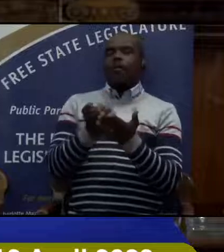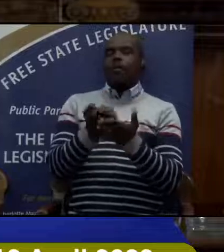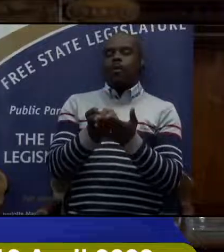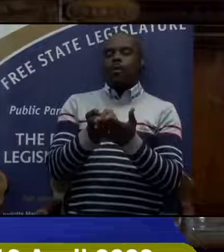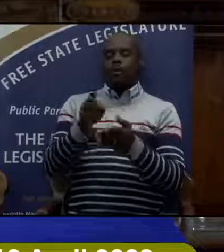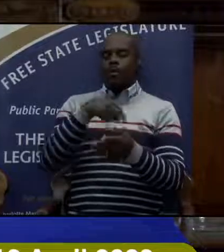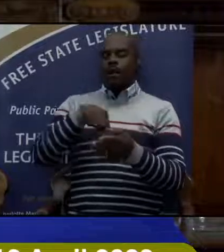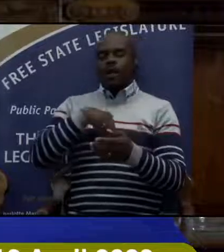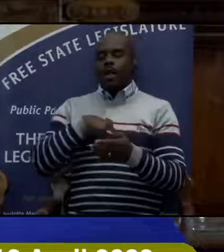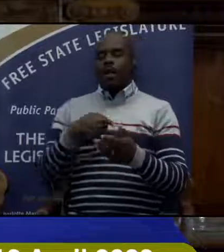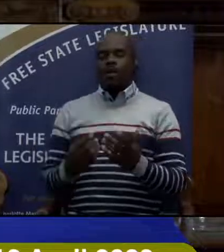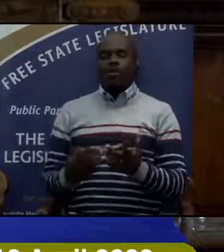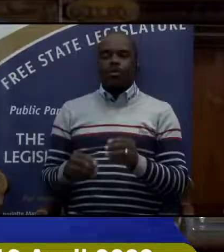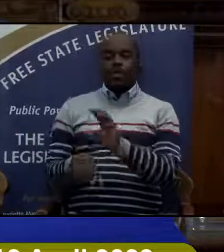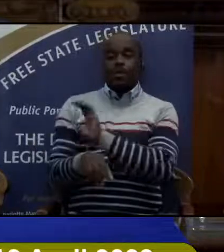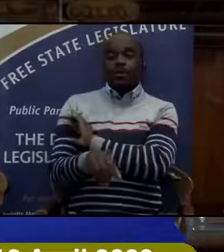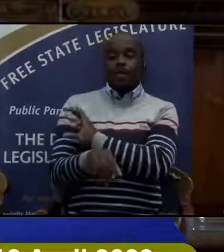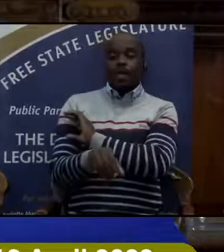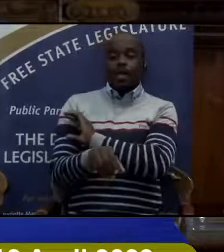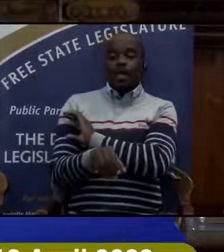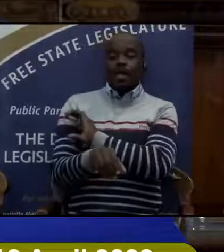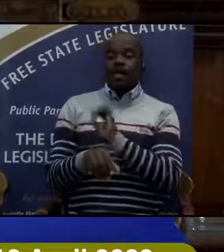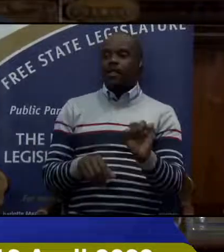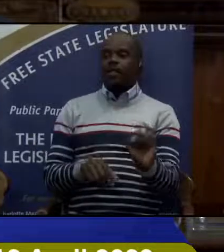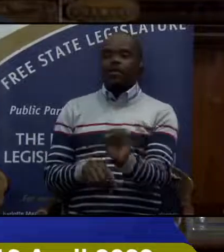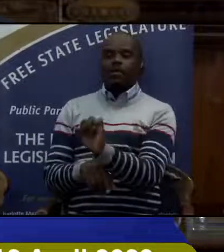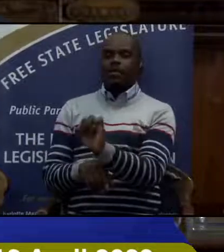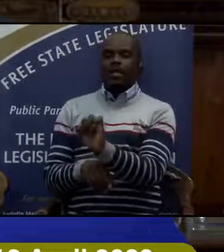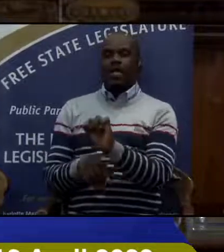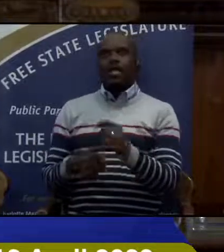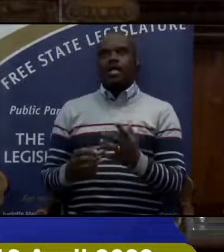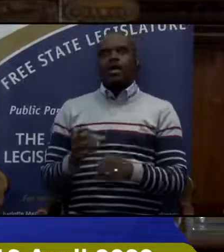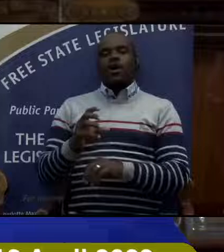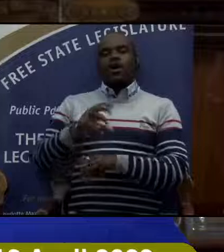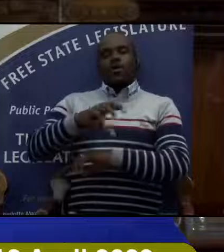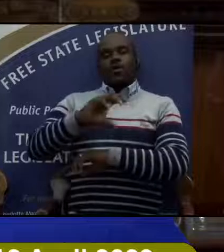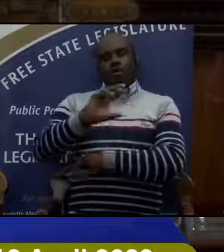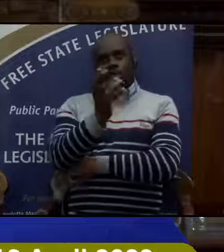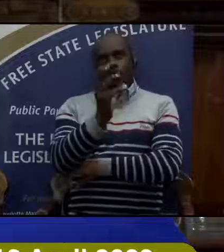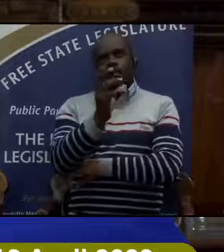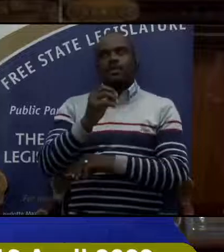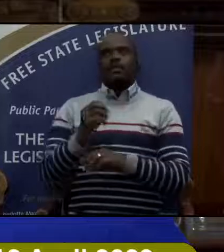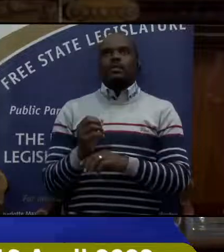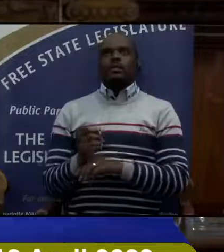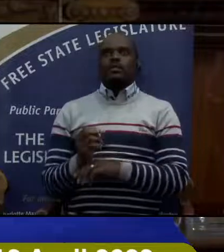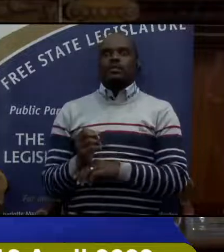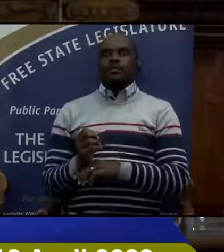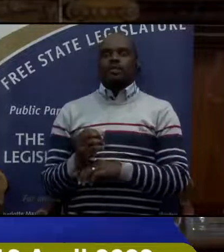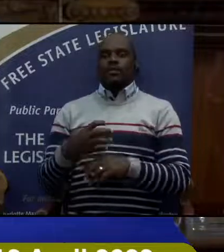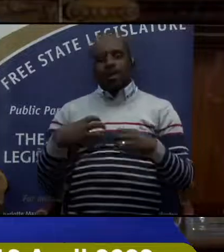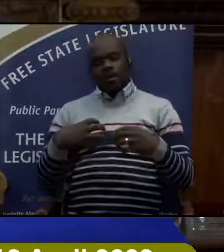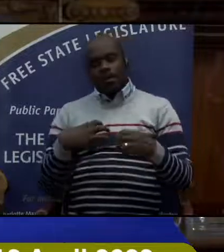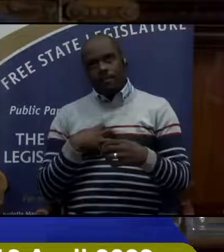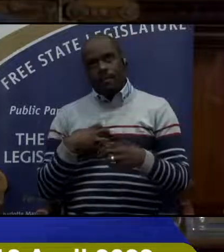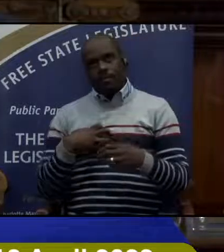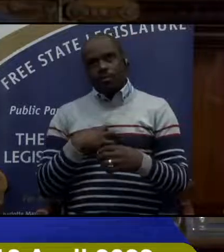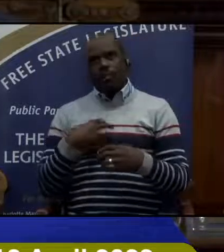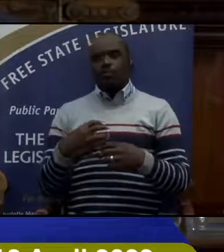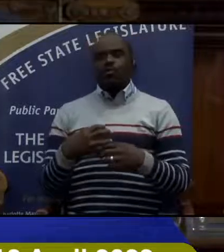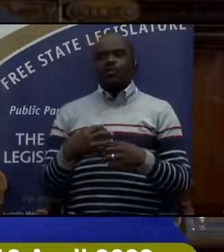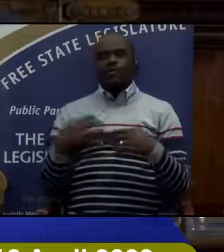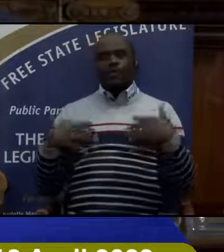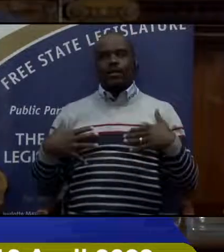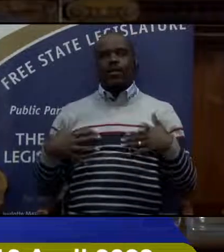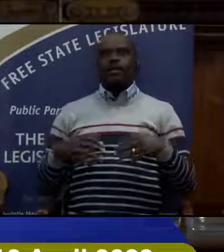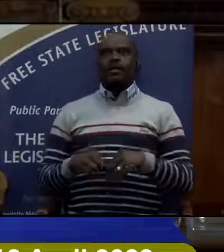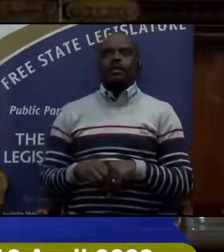young people. As a province, we continue to take pride in our students who are dispersed in different countries